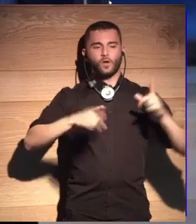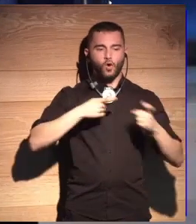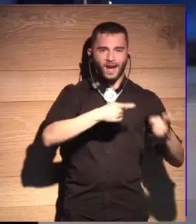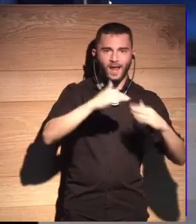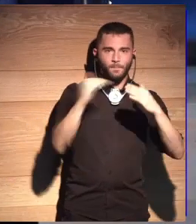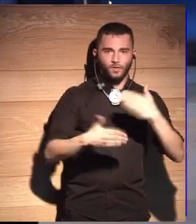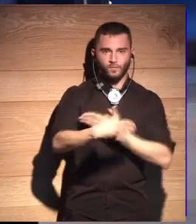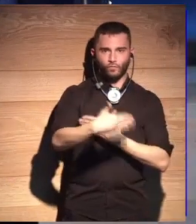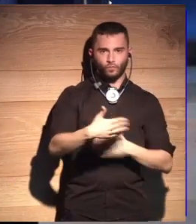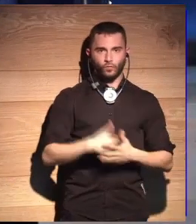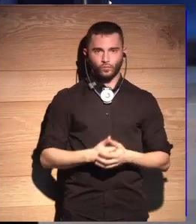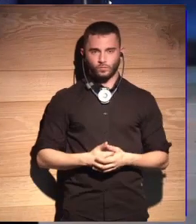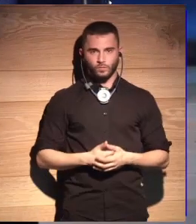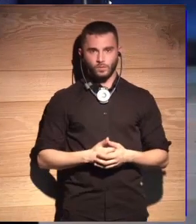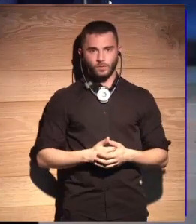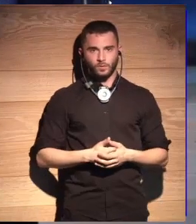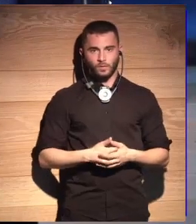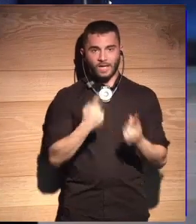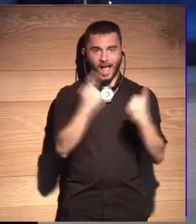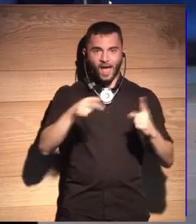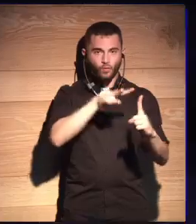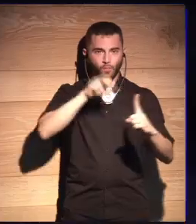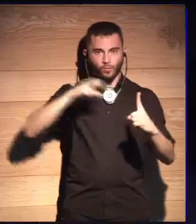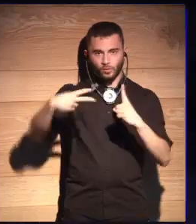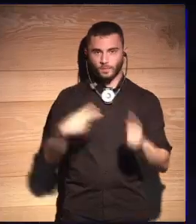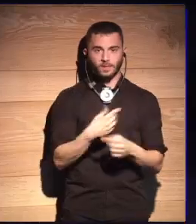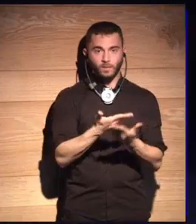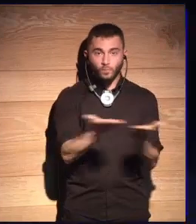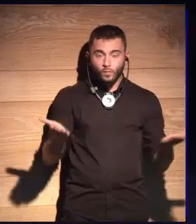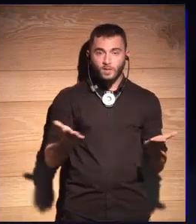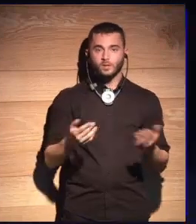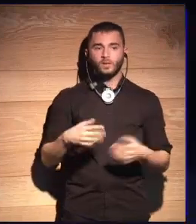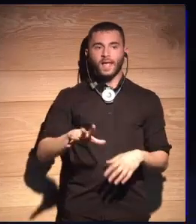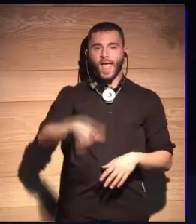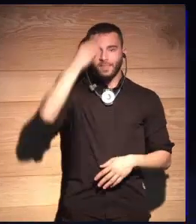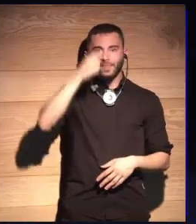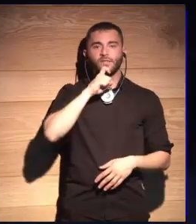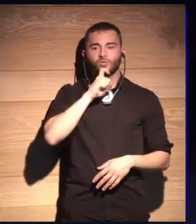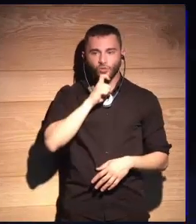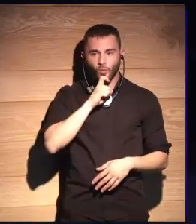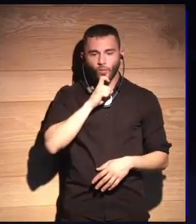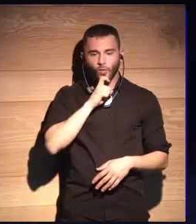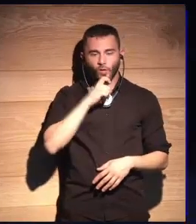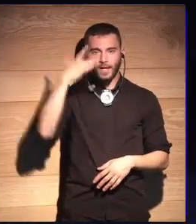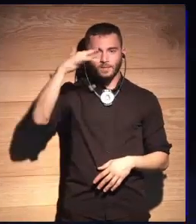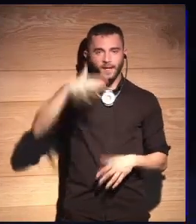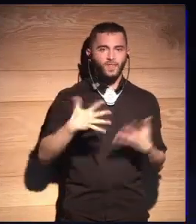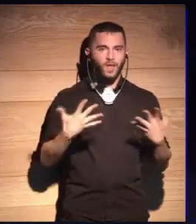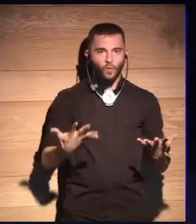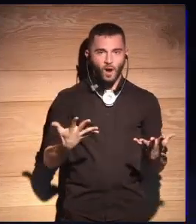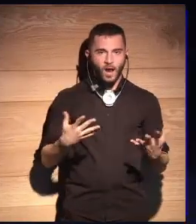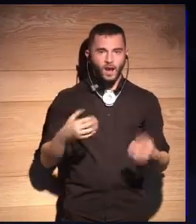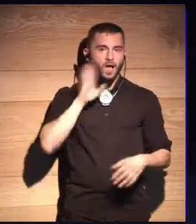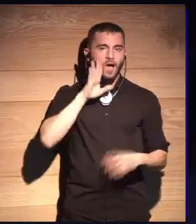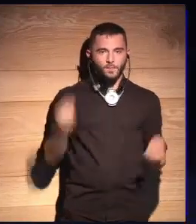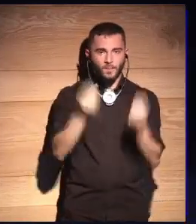does not seem so belligerent in the future. Each from your point of view, how do you understand this? What